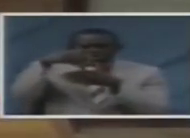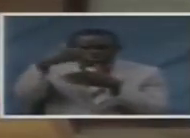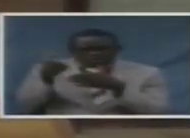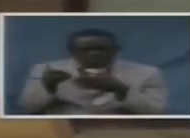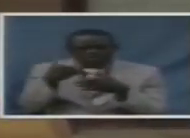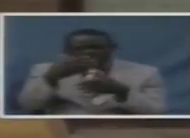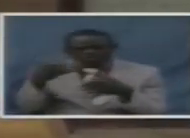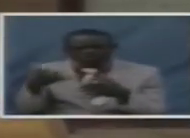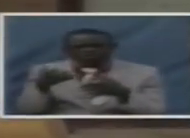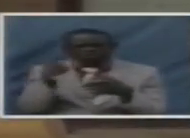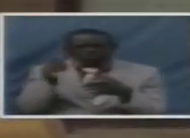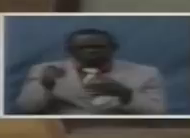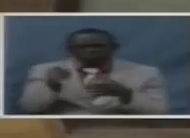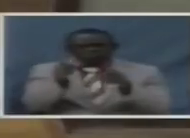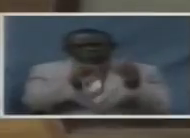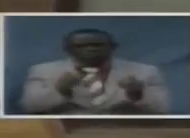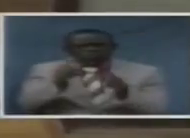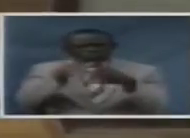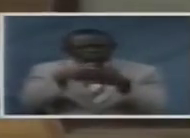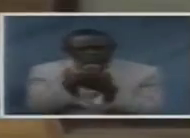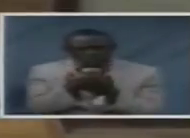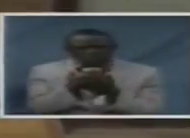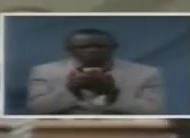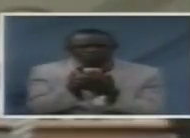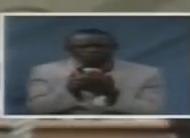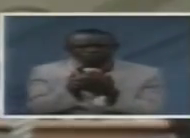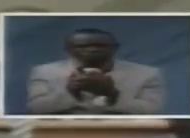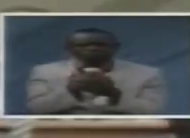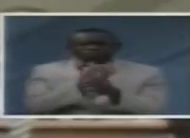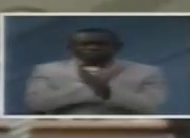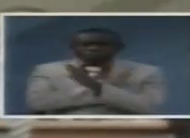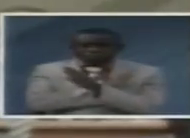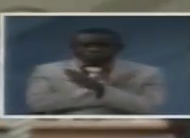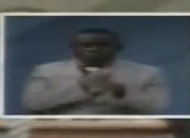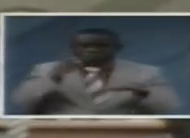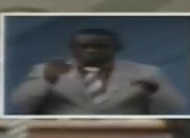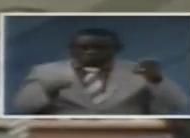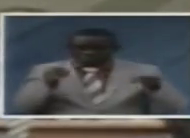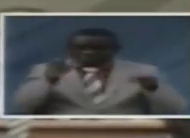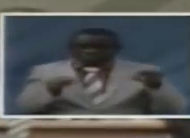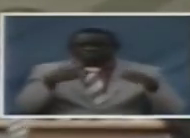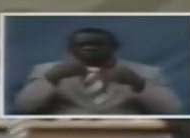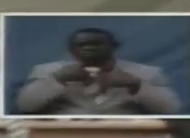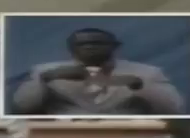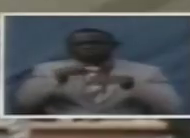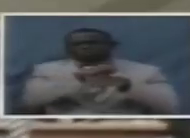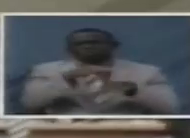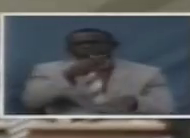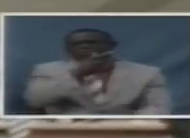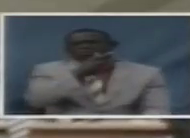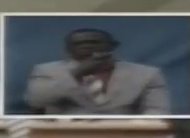improved relative to 2016. Zambia's trade balance recorded a surplus of